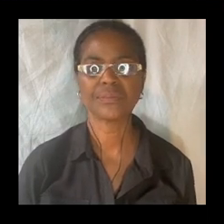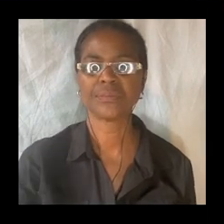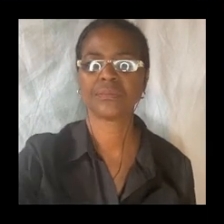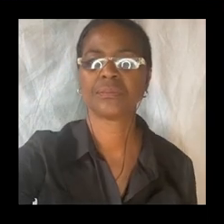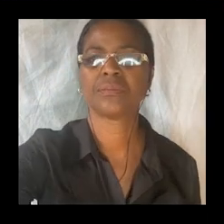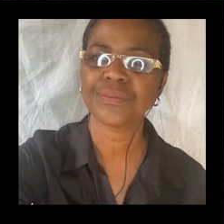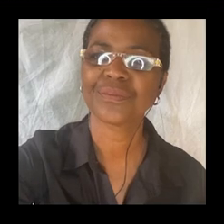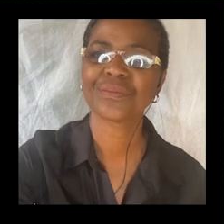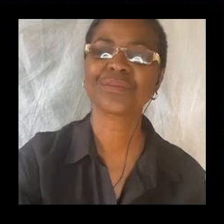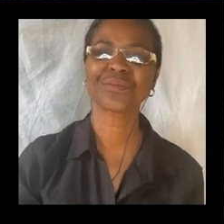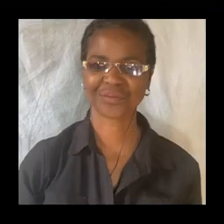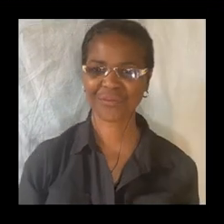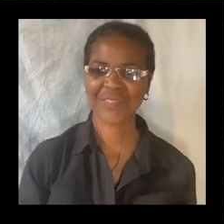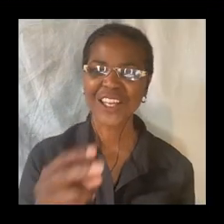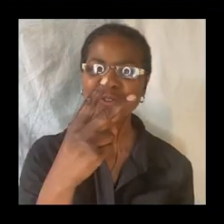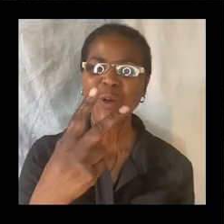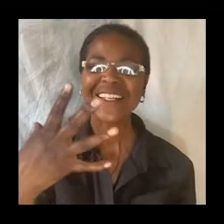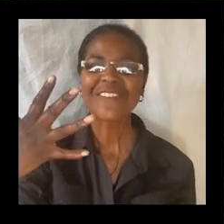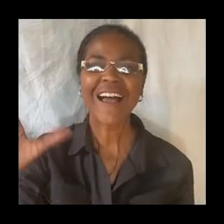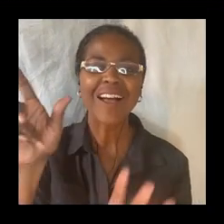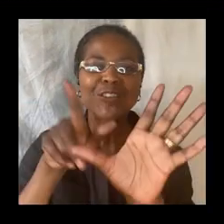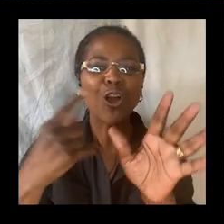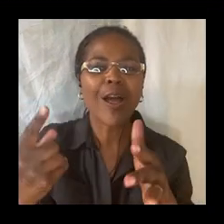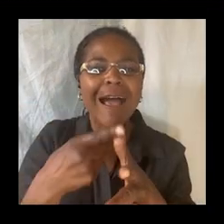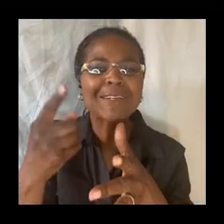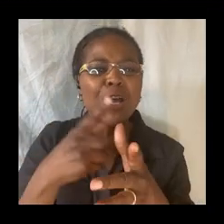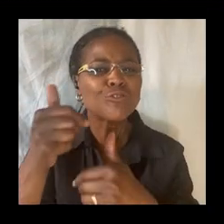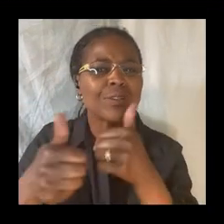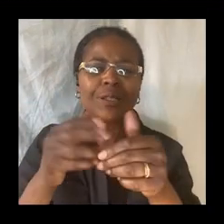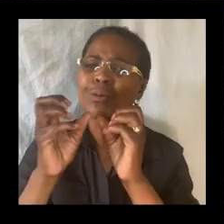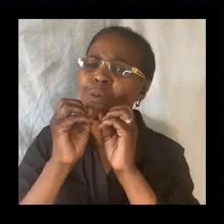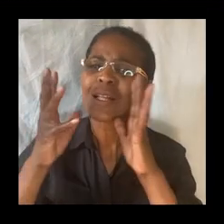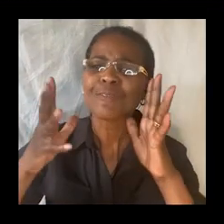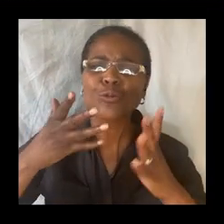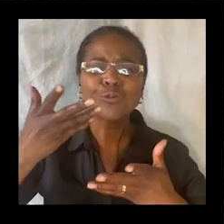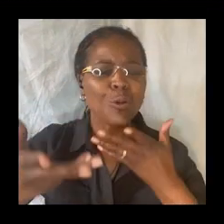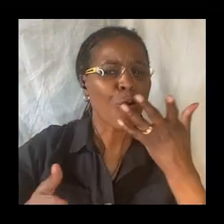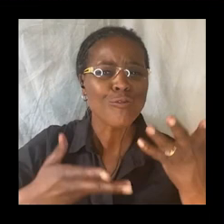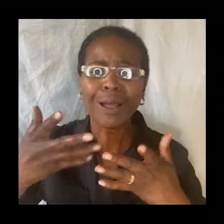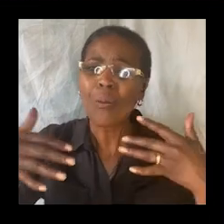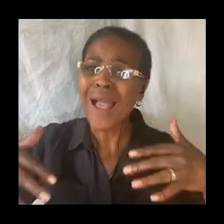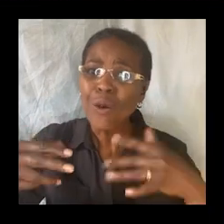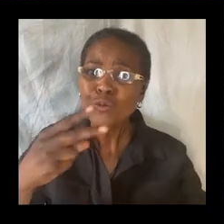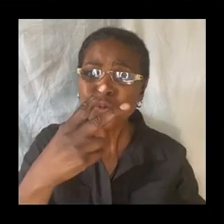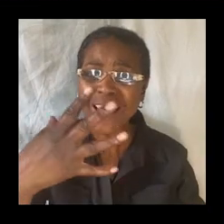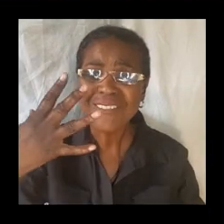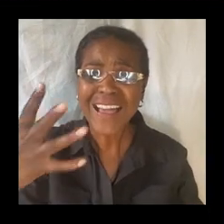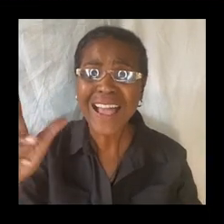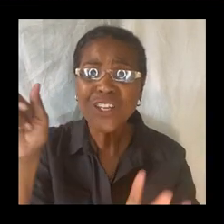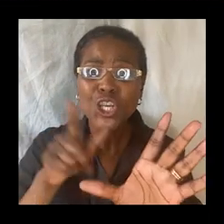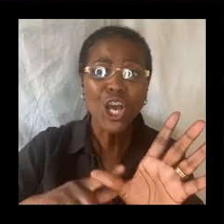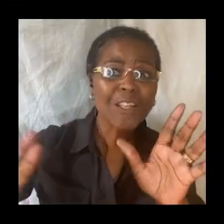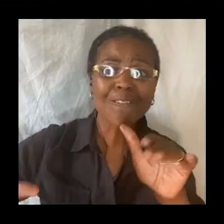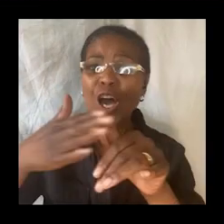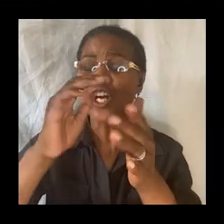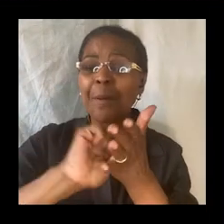story. David, it's 25 years since it was first published. What, as a writer,